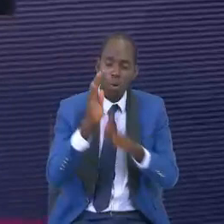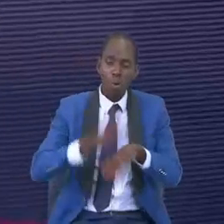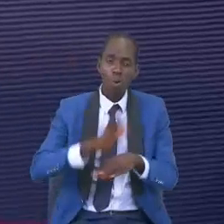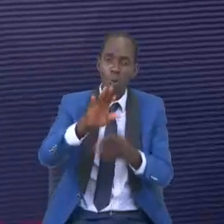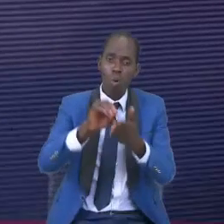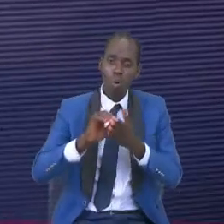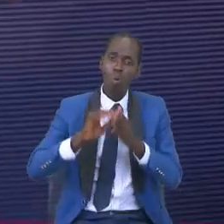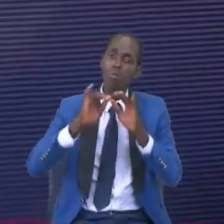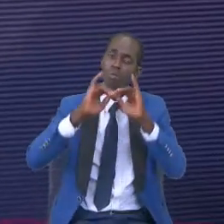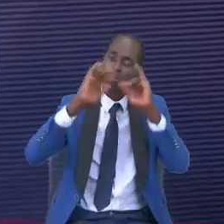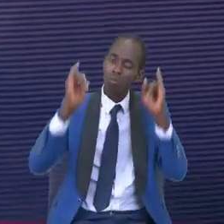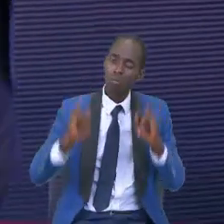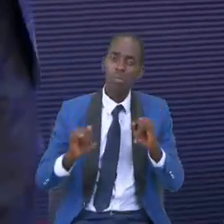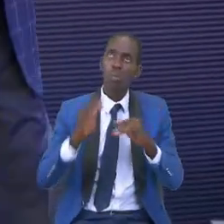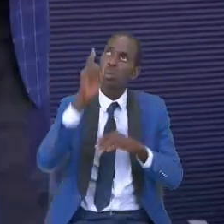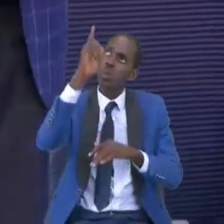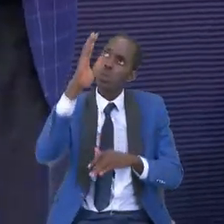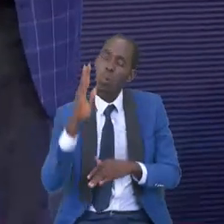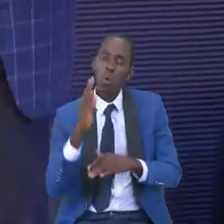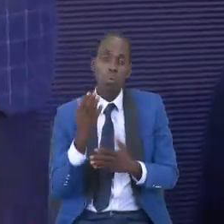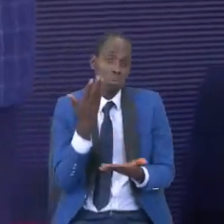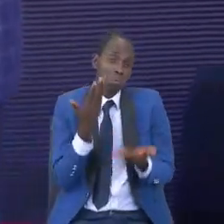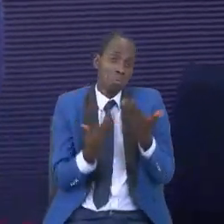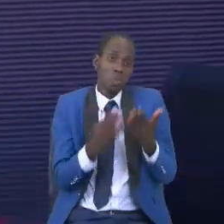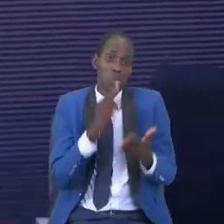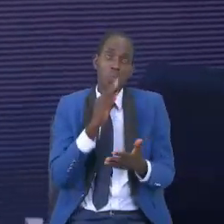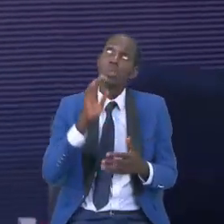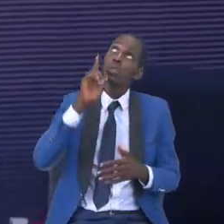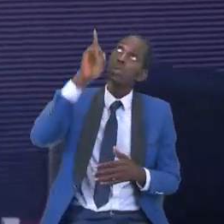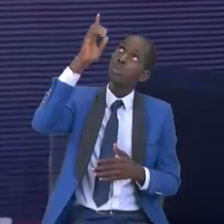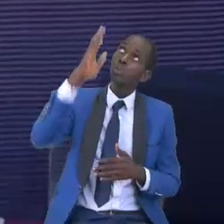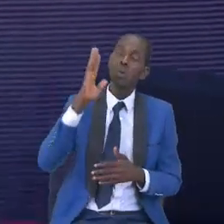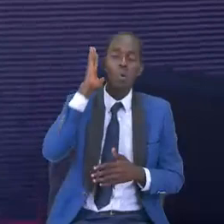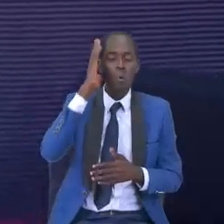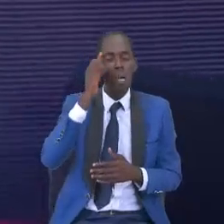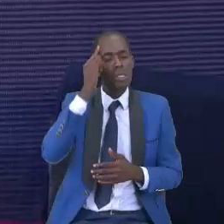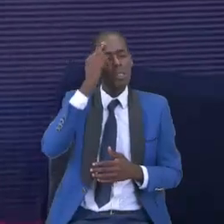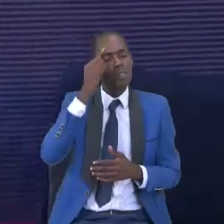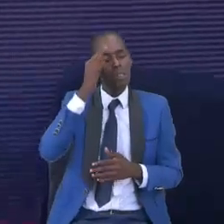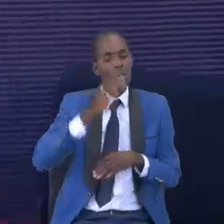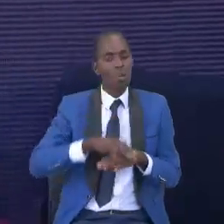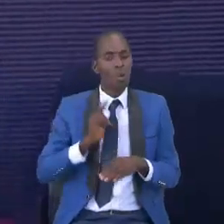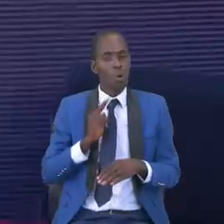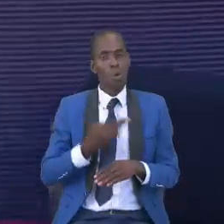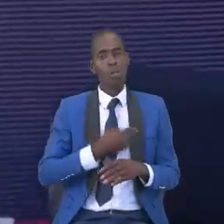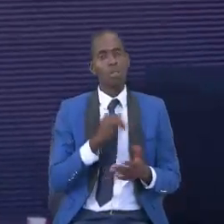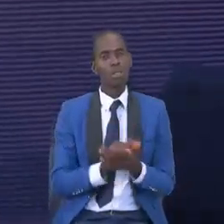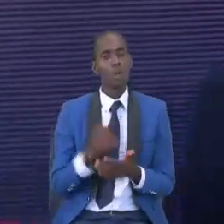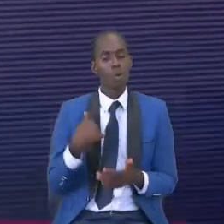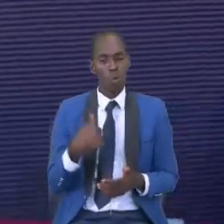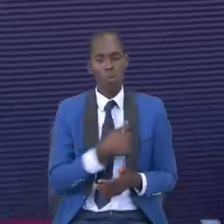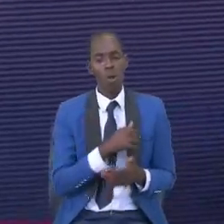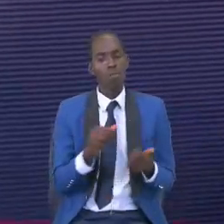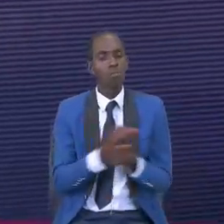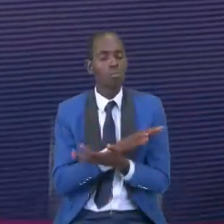will think upon us, that we perish not. He was asleep. You remember